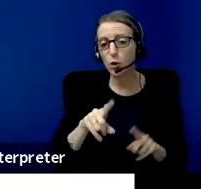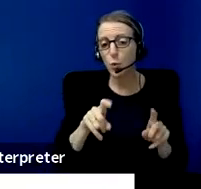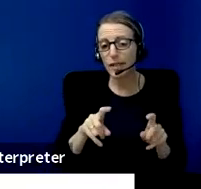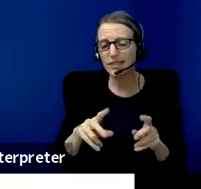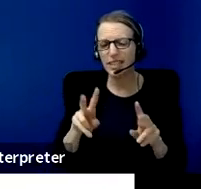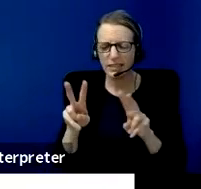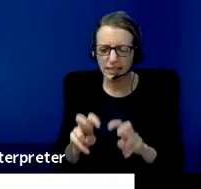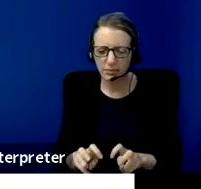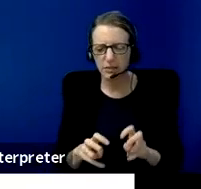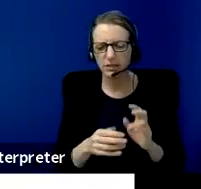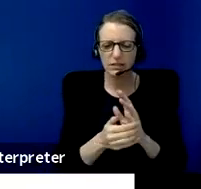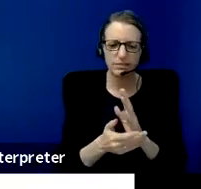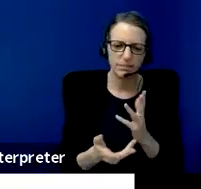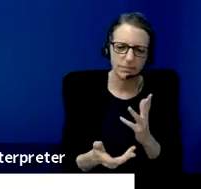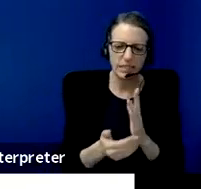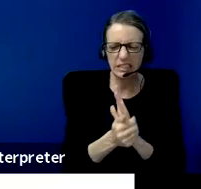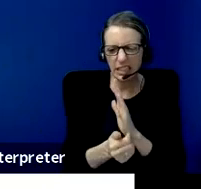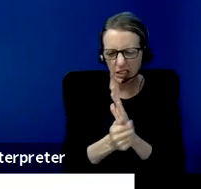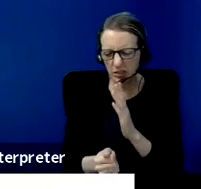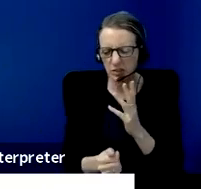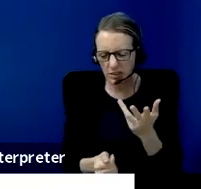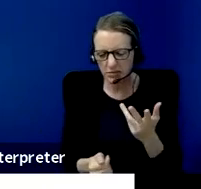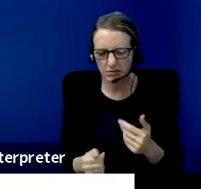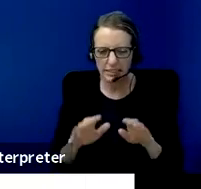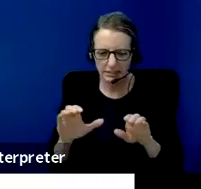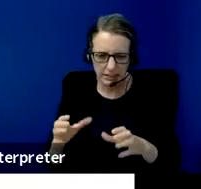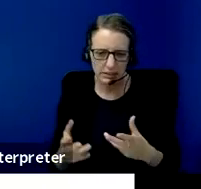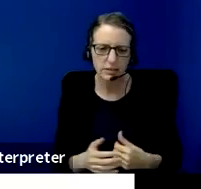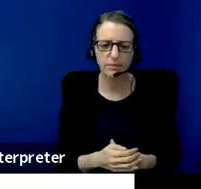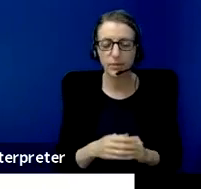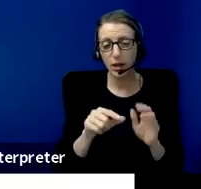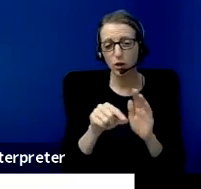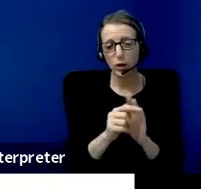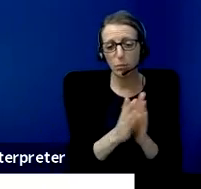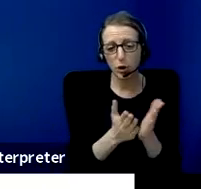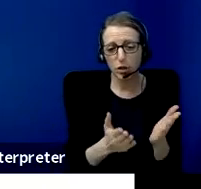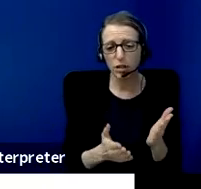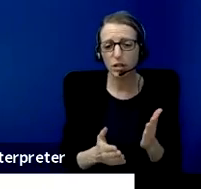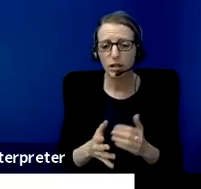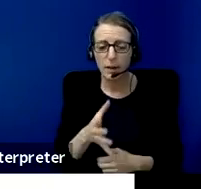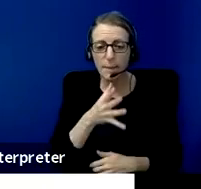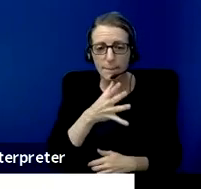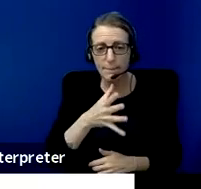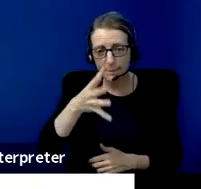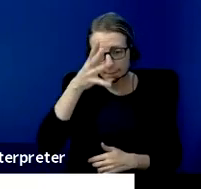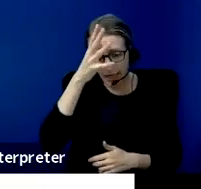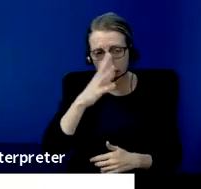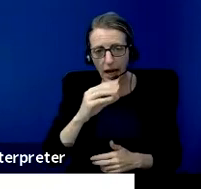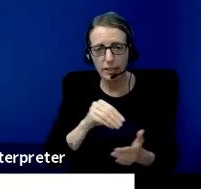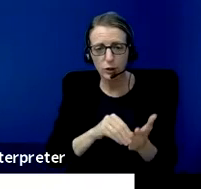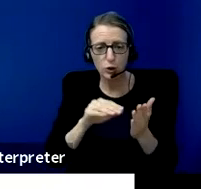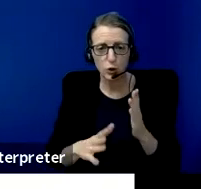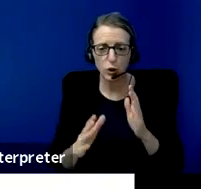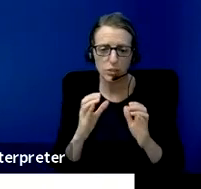is skills, and ways to do those through activities, grade books, and parent and student communications,